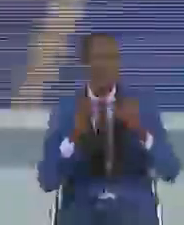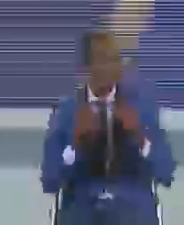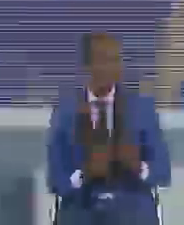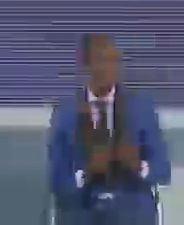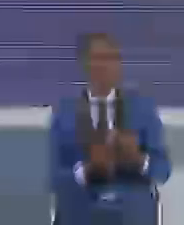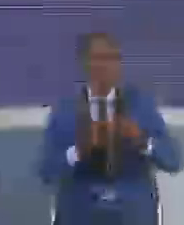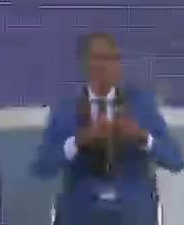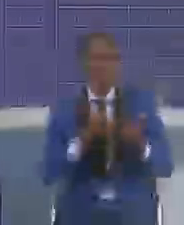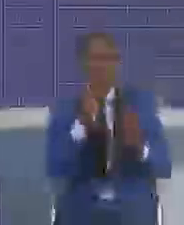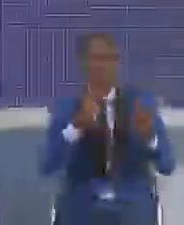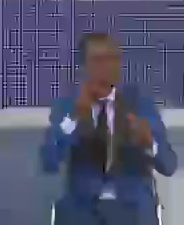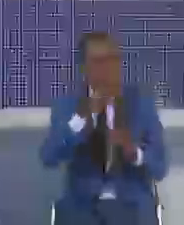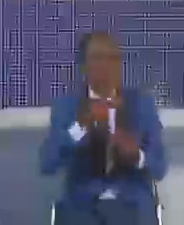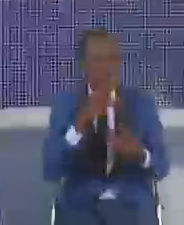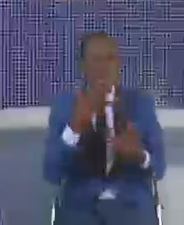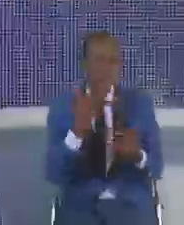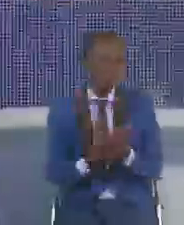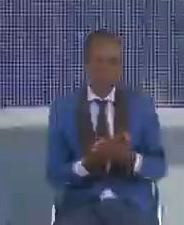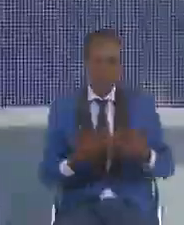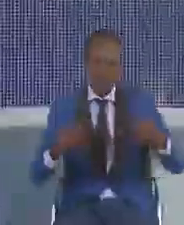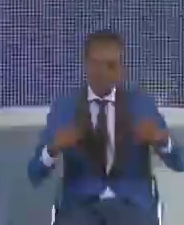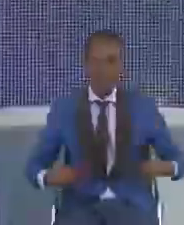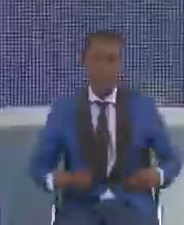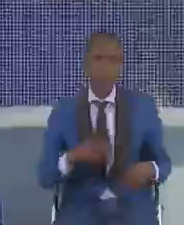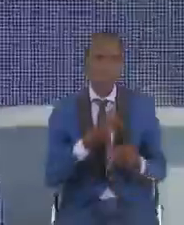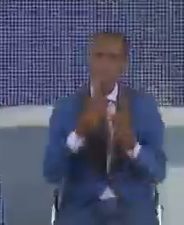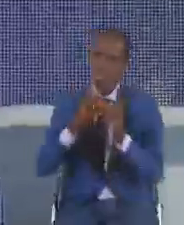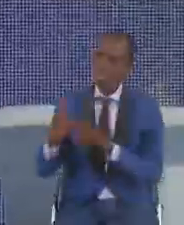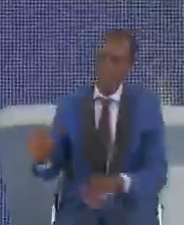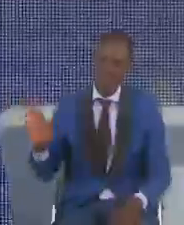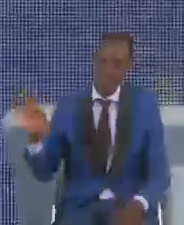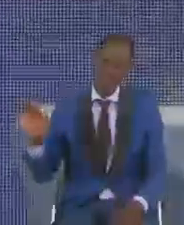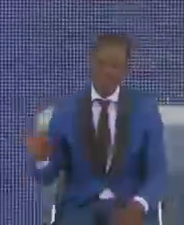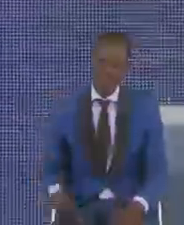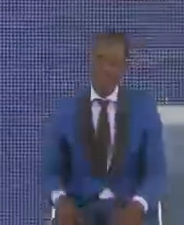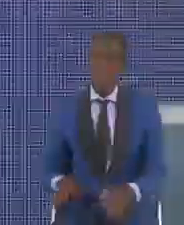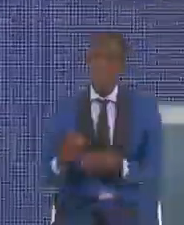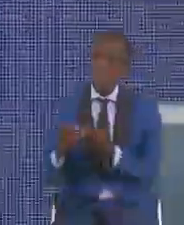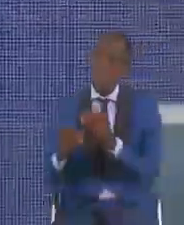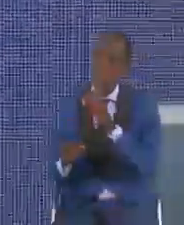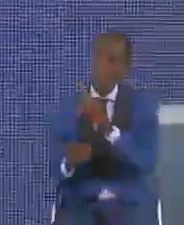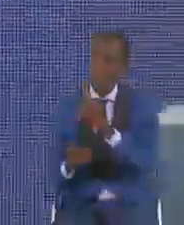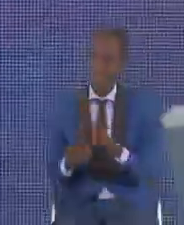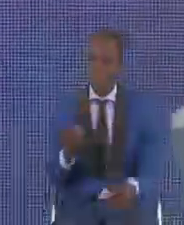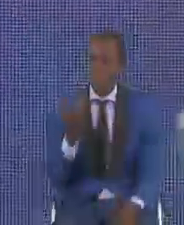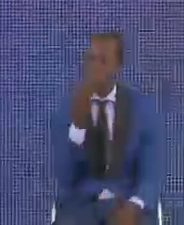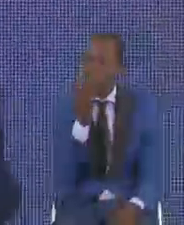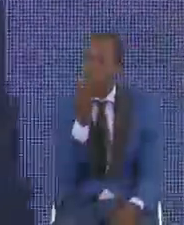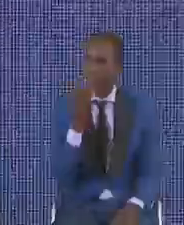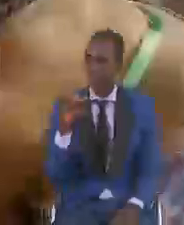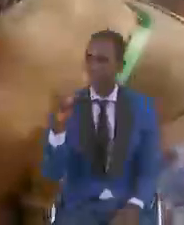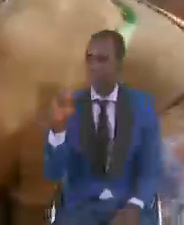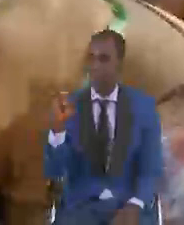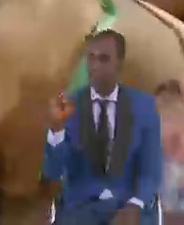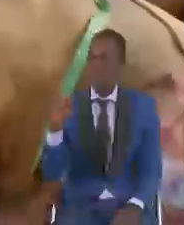this healthy? And he said, well, number one, diet.